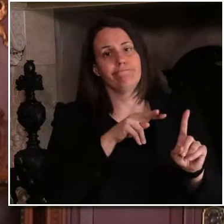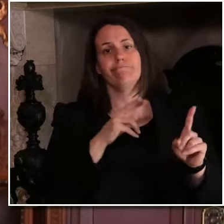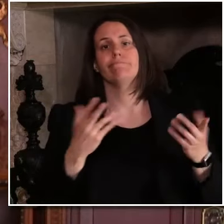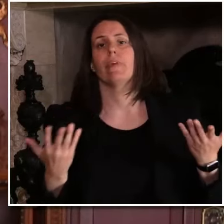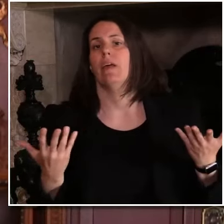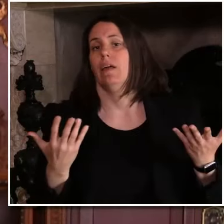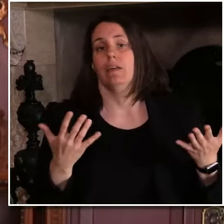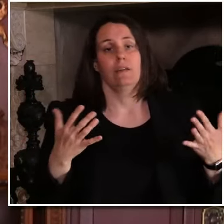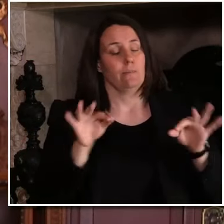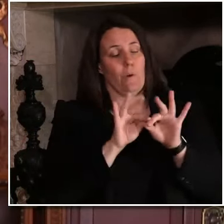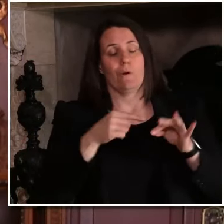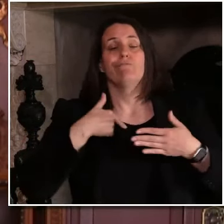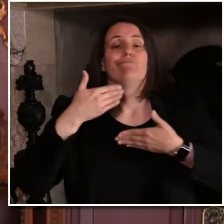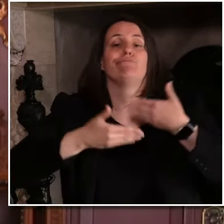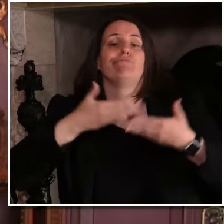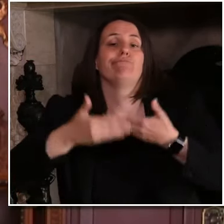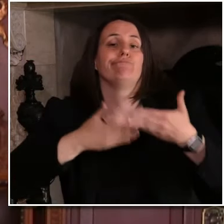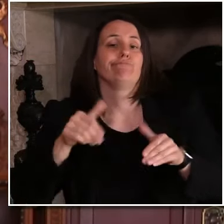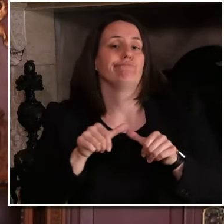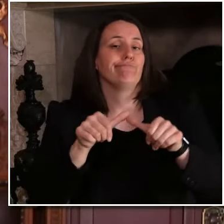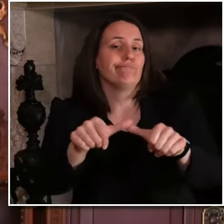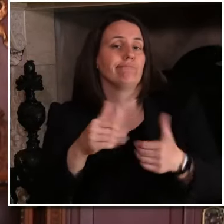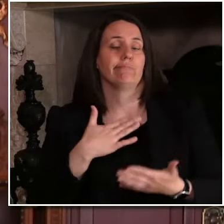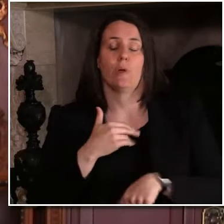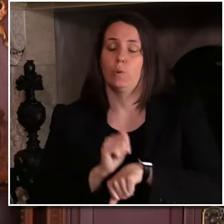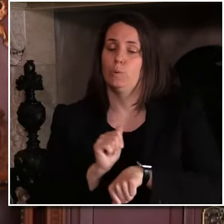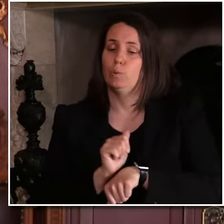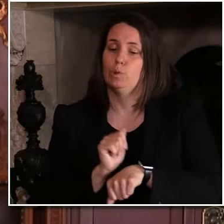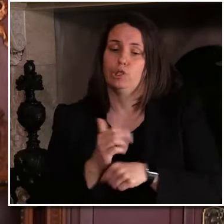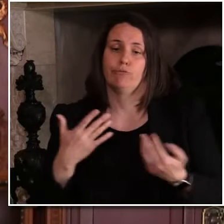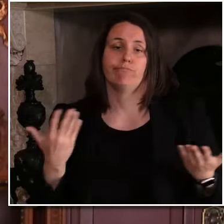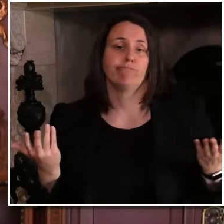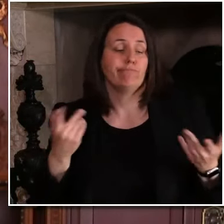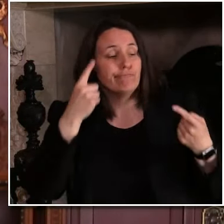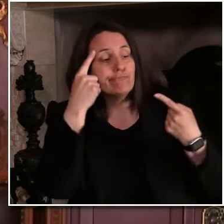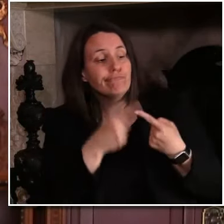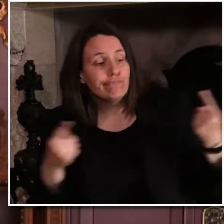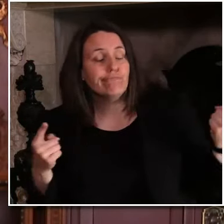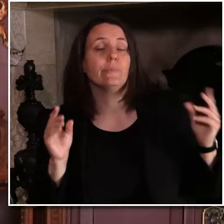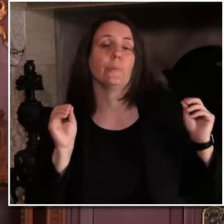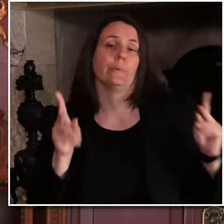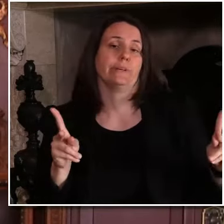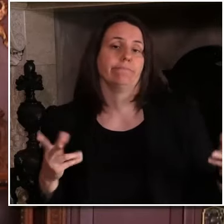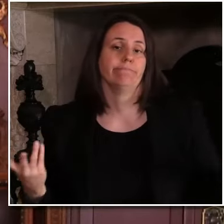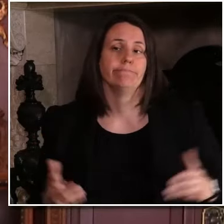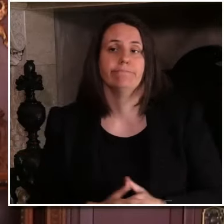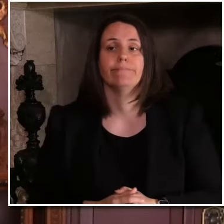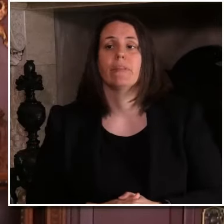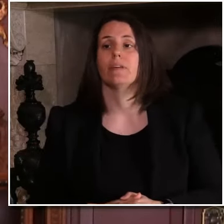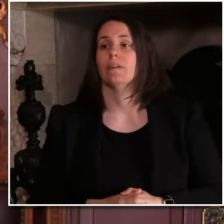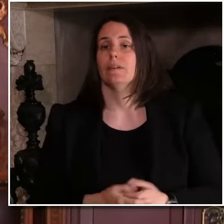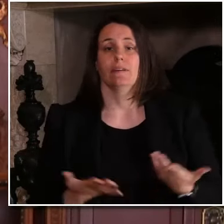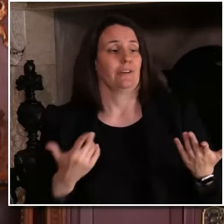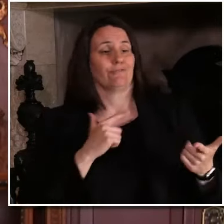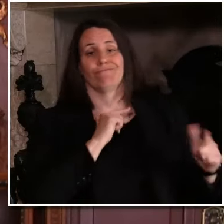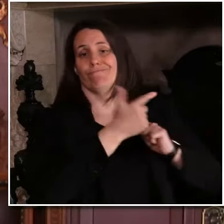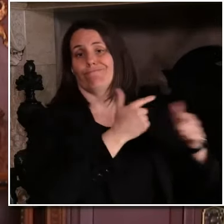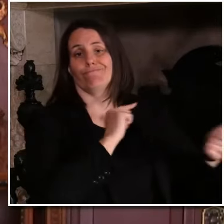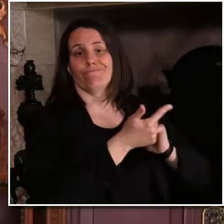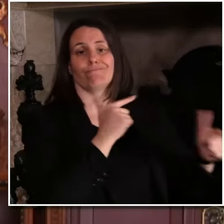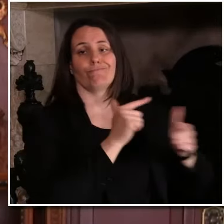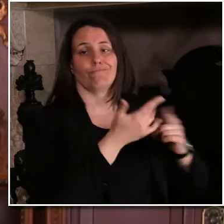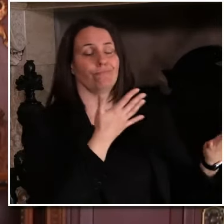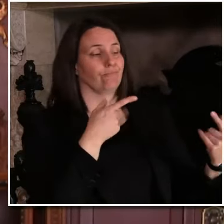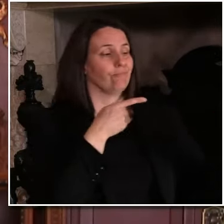We're moving forward in the meantime anyway. So, going back and forth with what Robin Voss at this point in time is